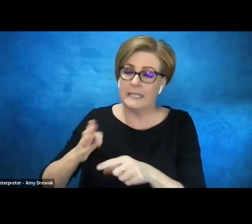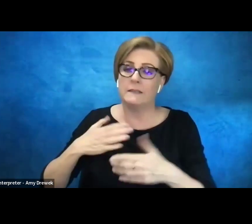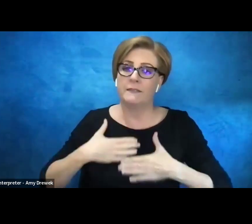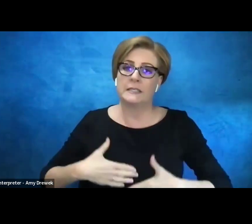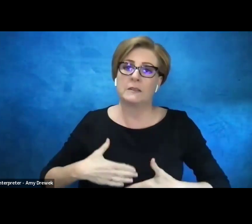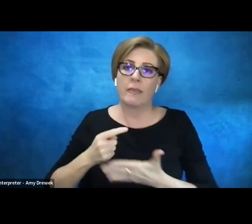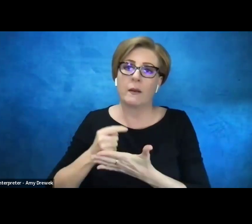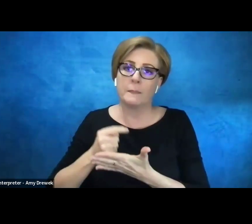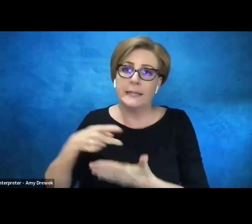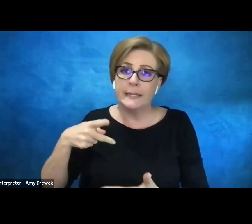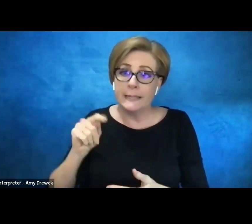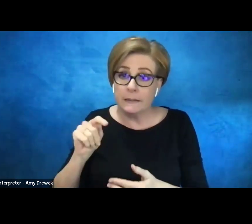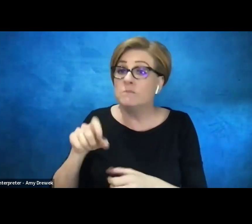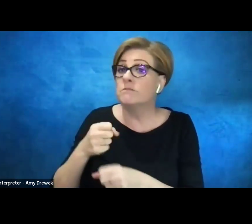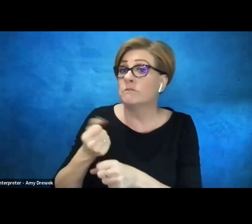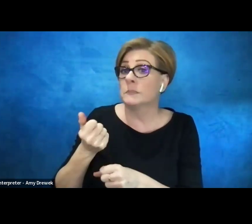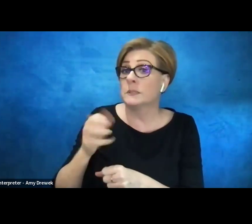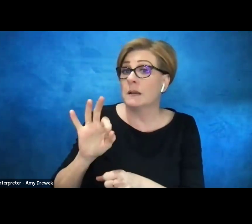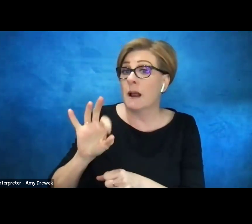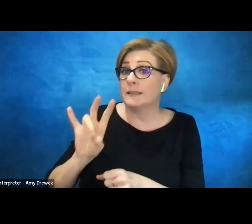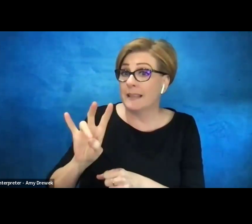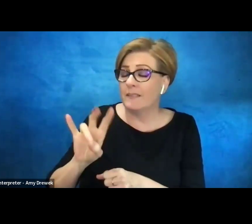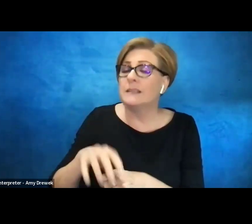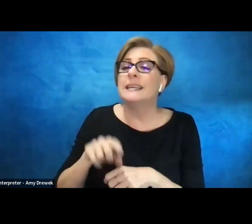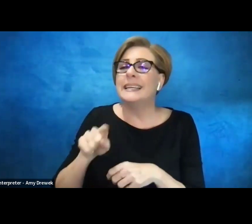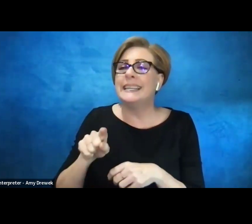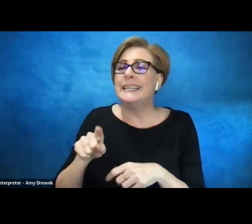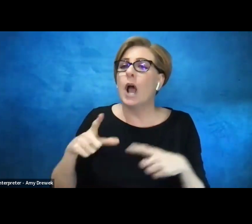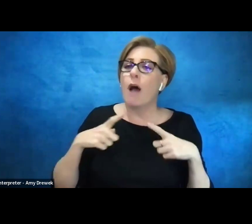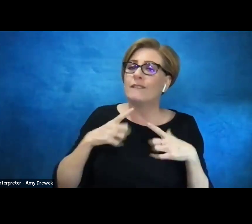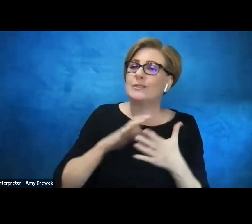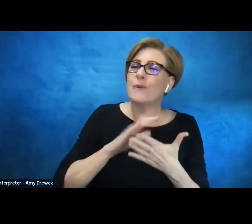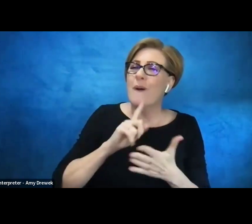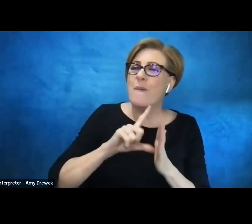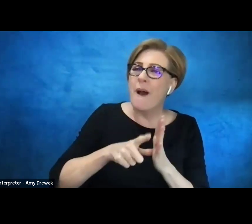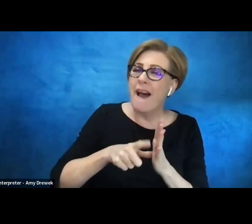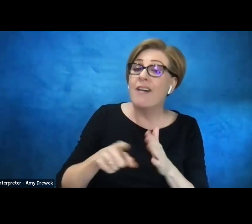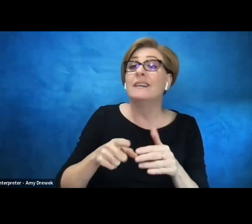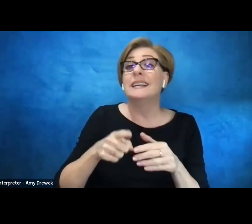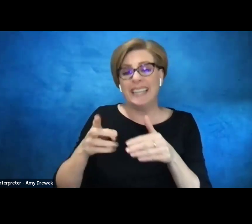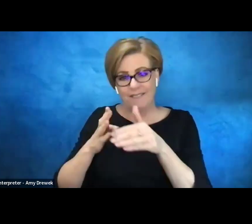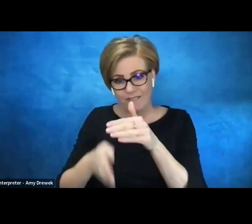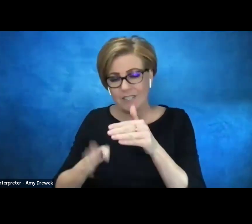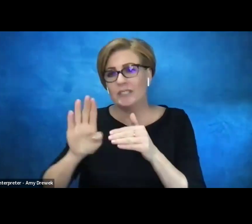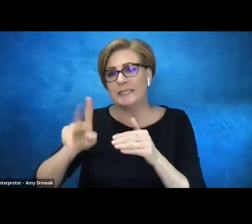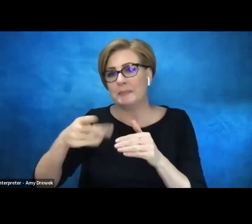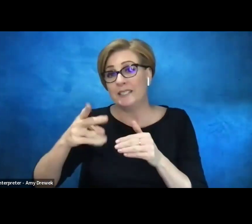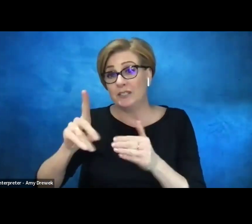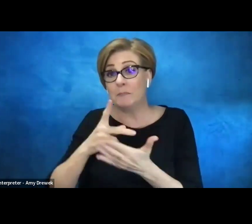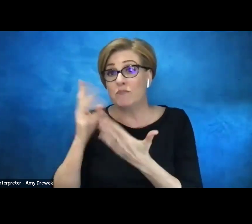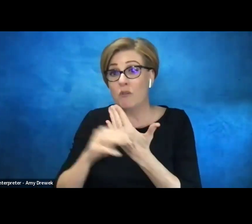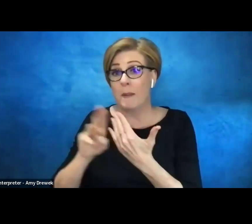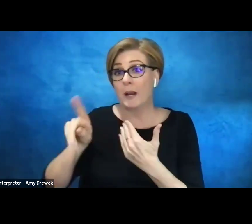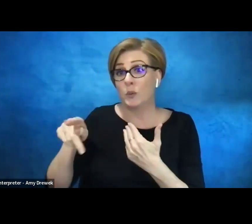in 1997. After a lengthy absence from schooling, Kurt finished his disability disciplines doctoral program at Utah